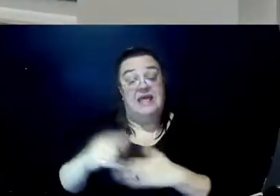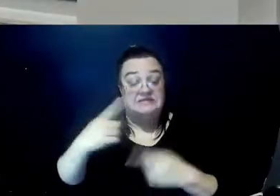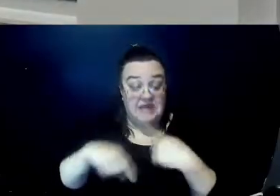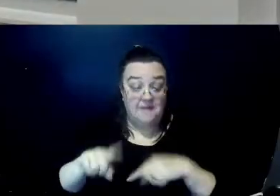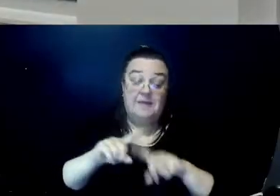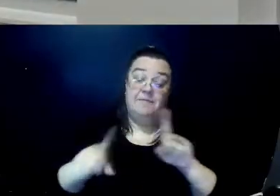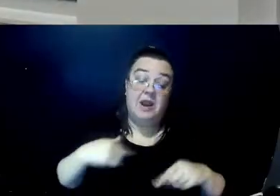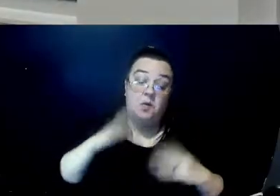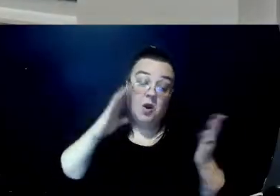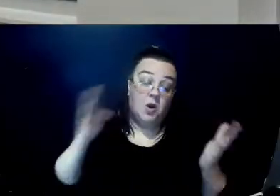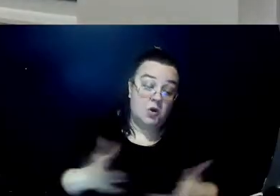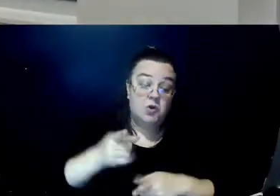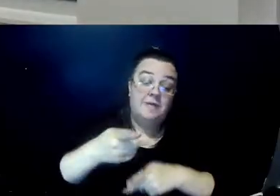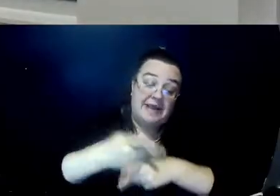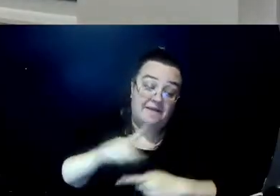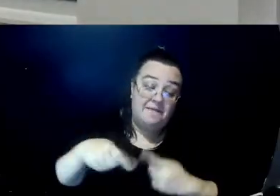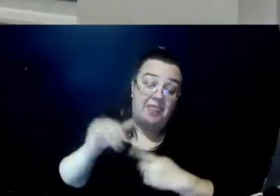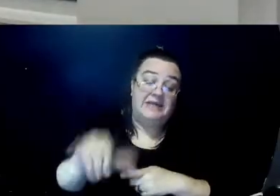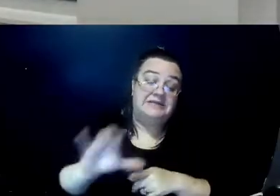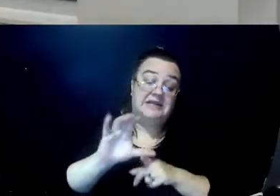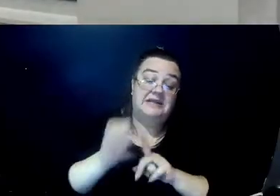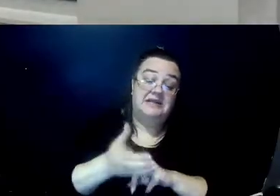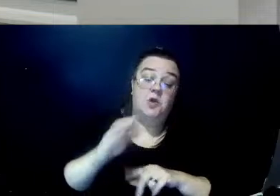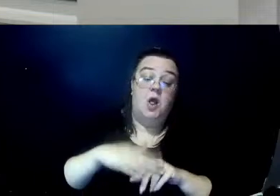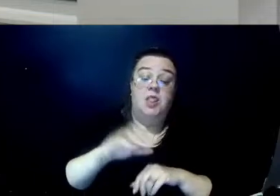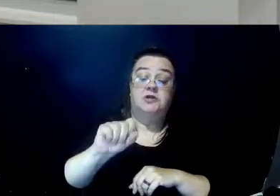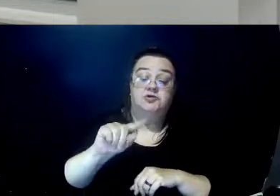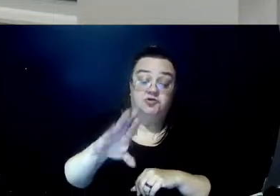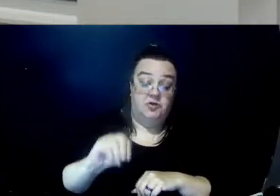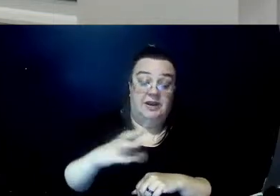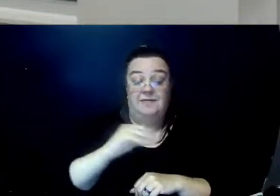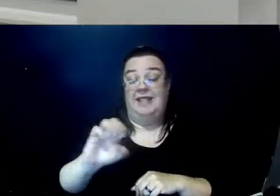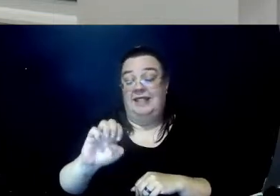before they donate that property they own to us.